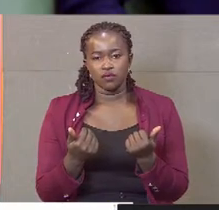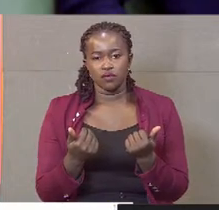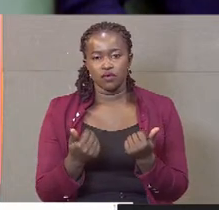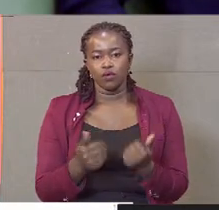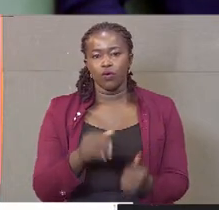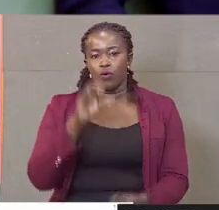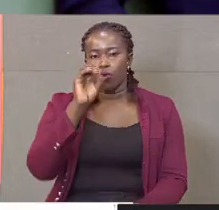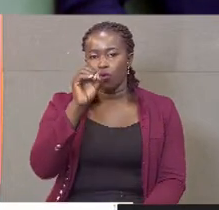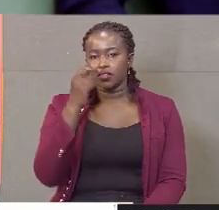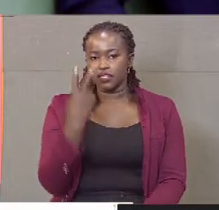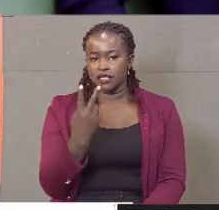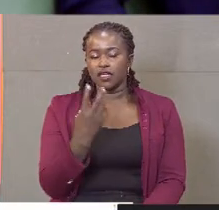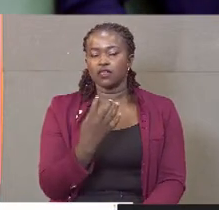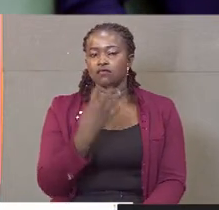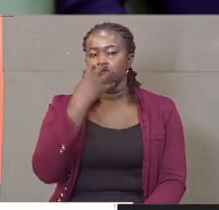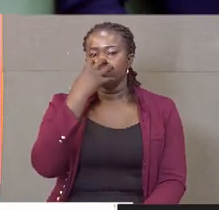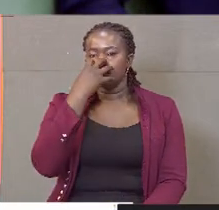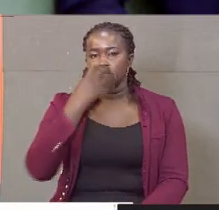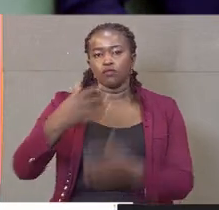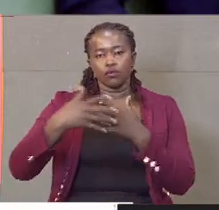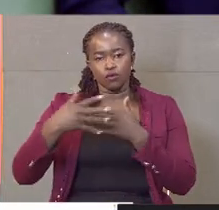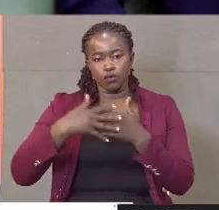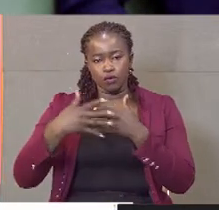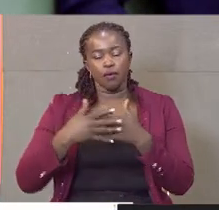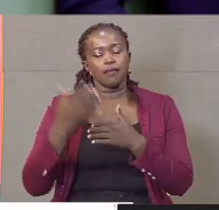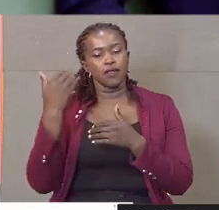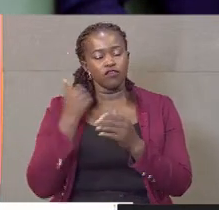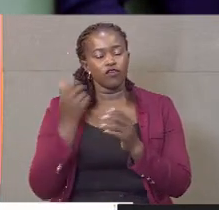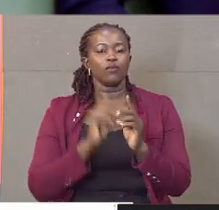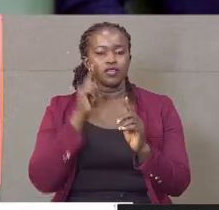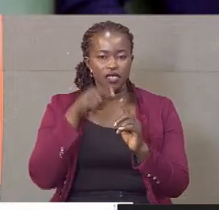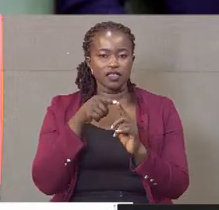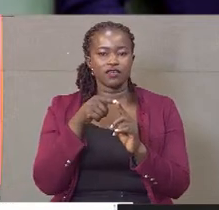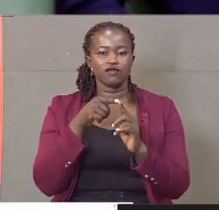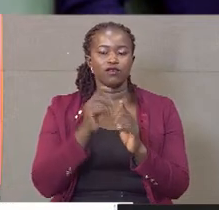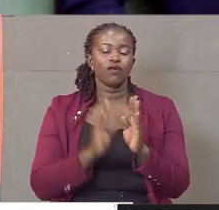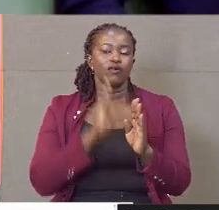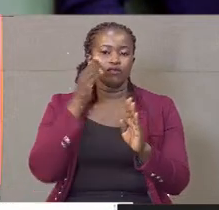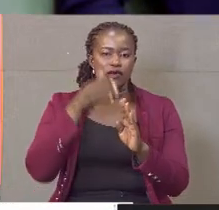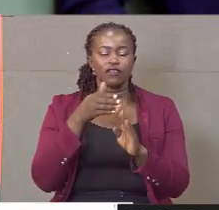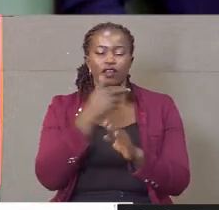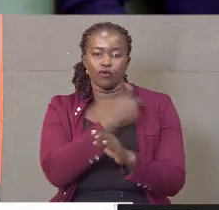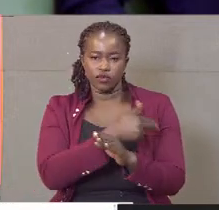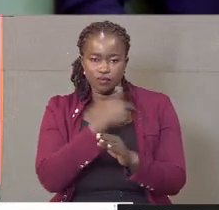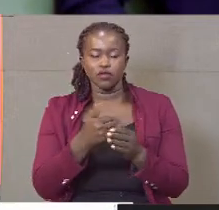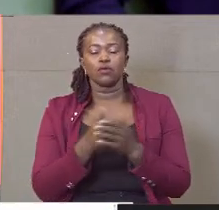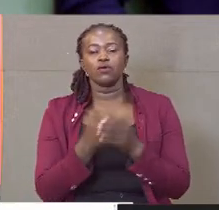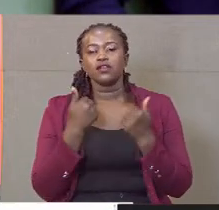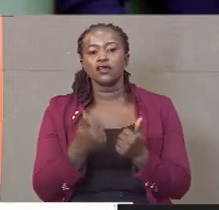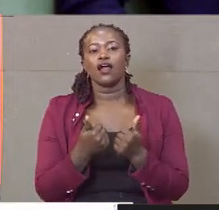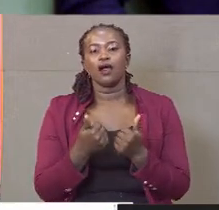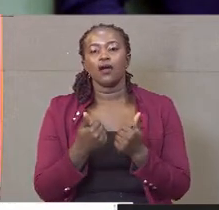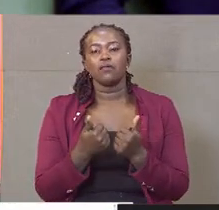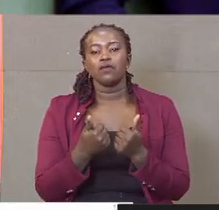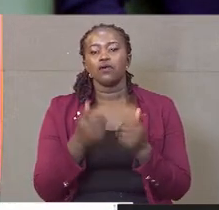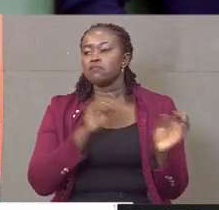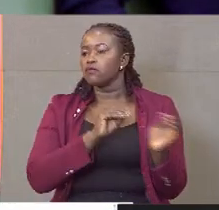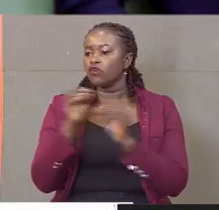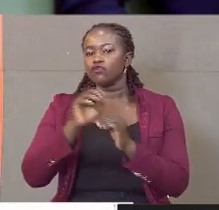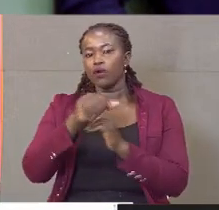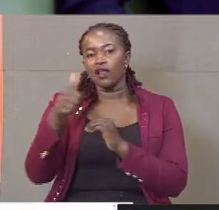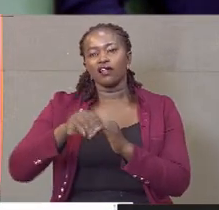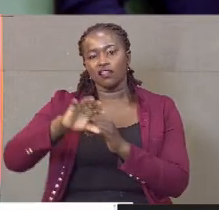oxygen plant, which was meant for that river hospital, was diverted to another